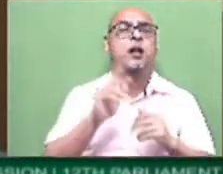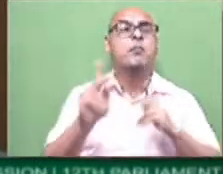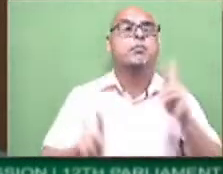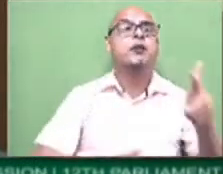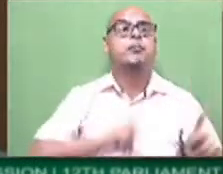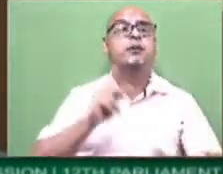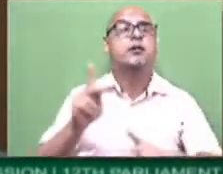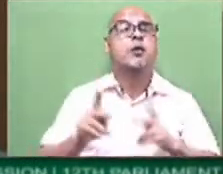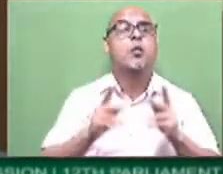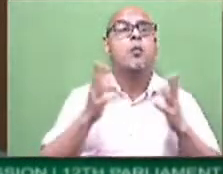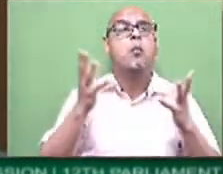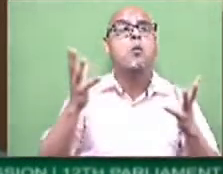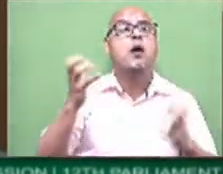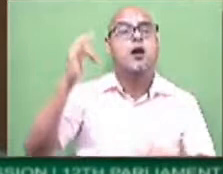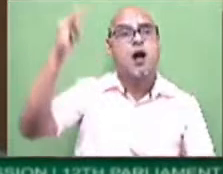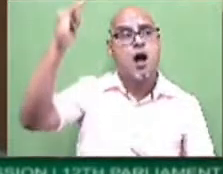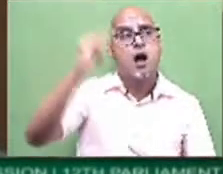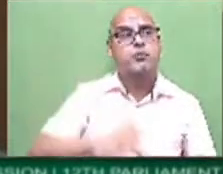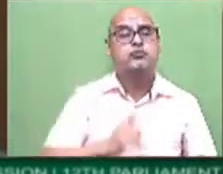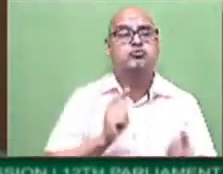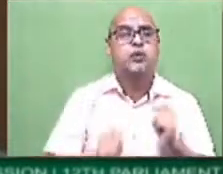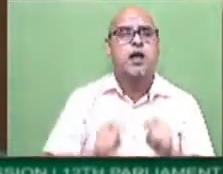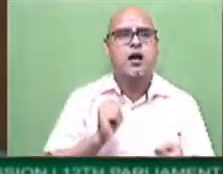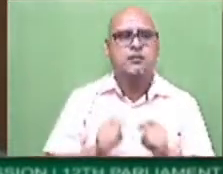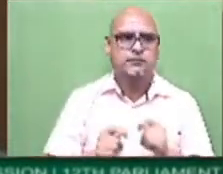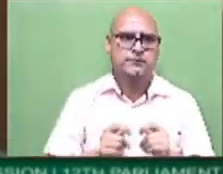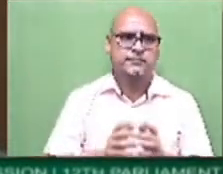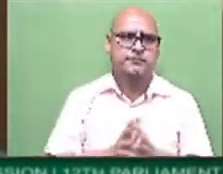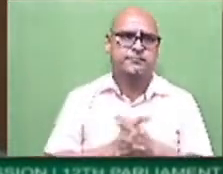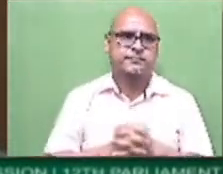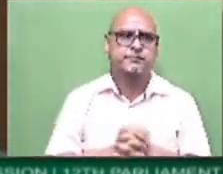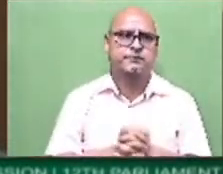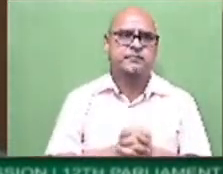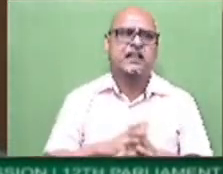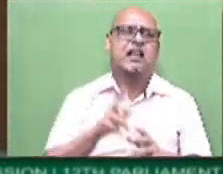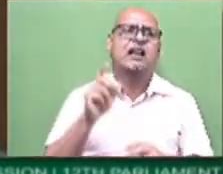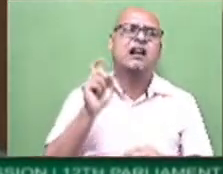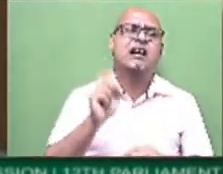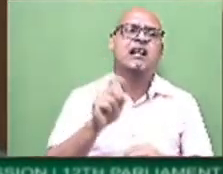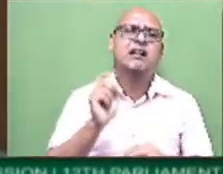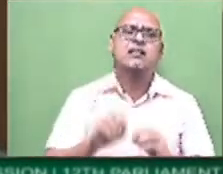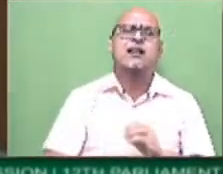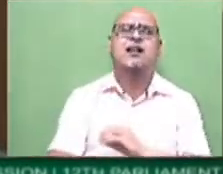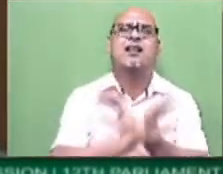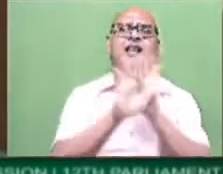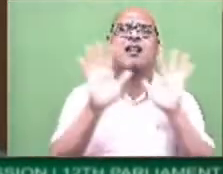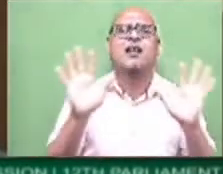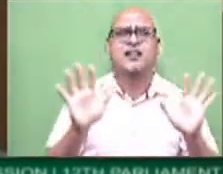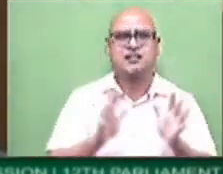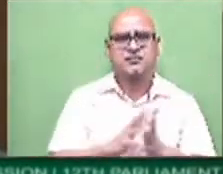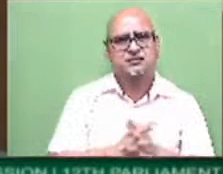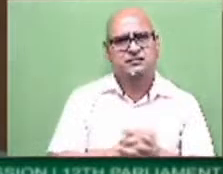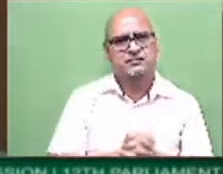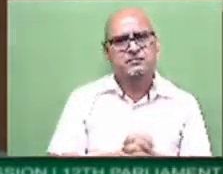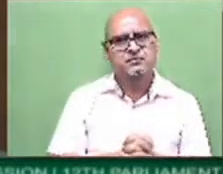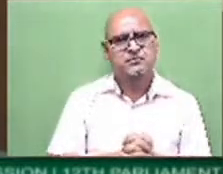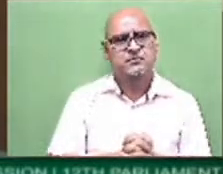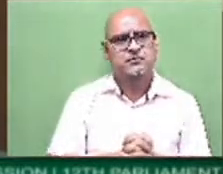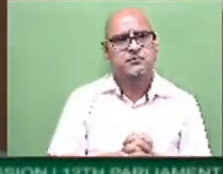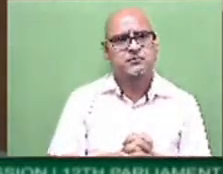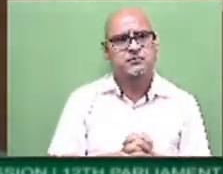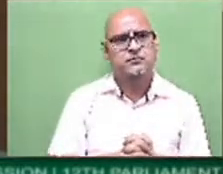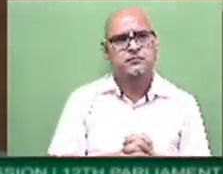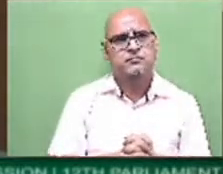For example, it needs to be clarified as to whether someone who is exempted will require a doctor's letter,